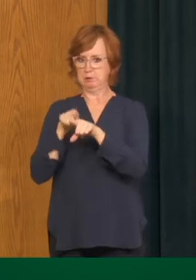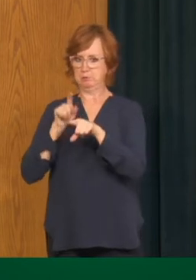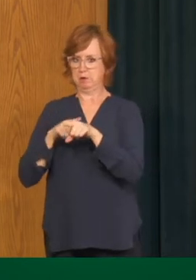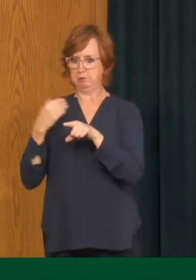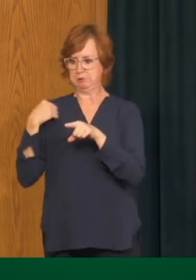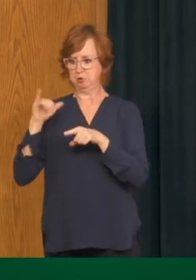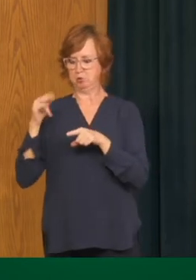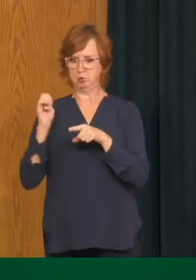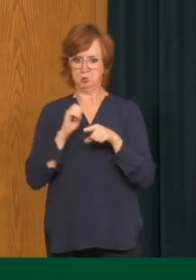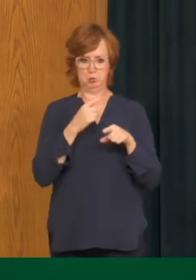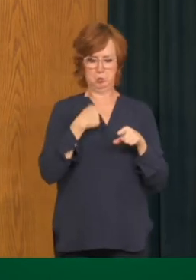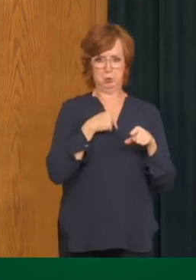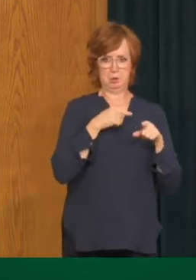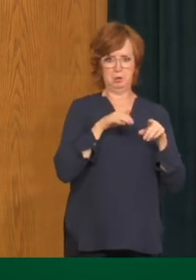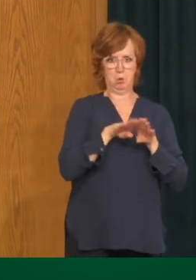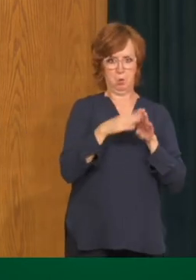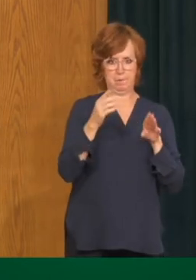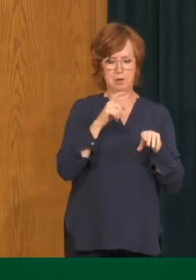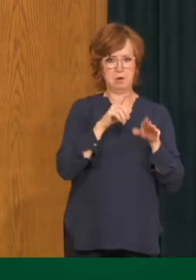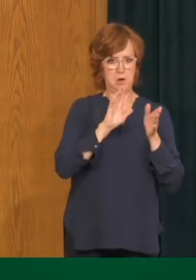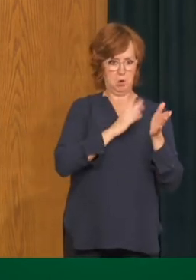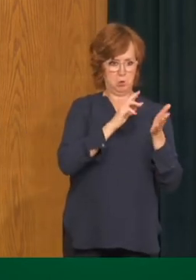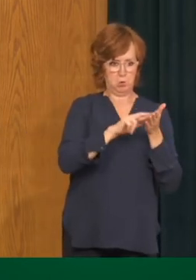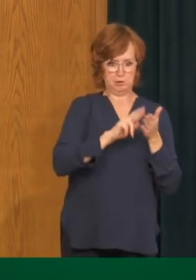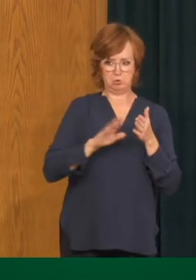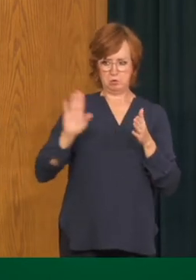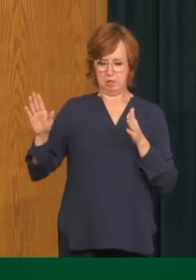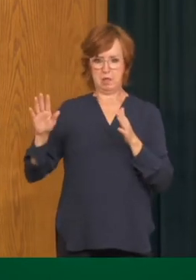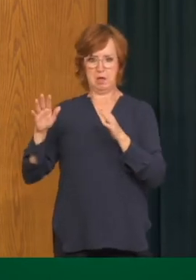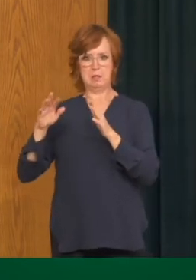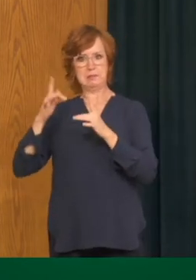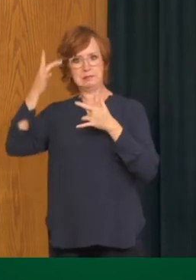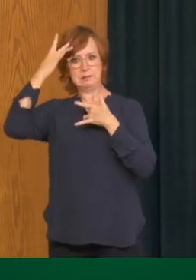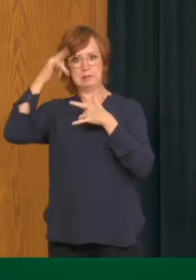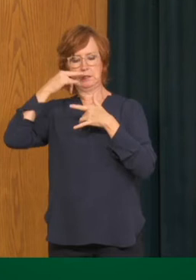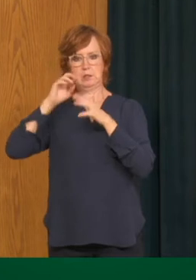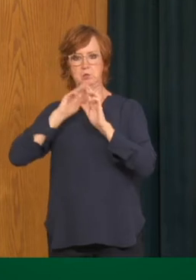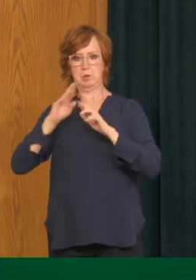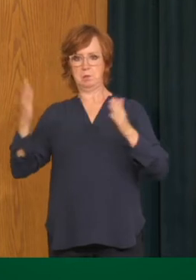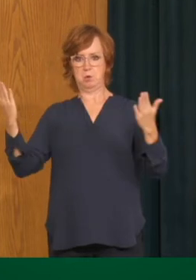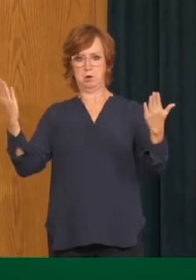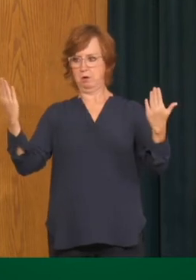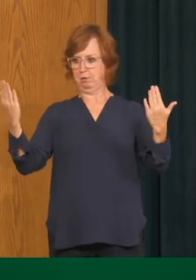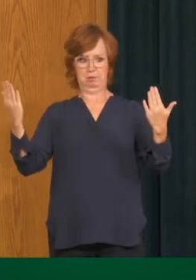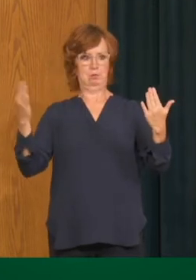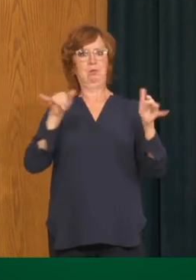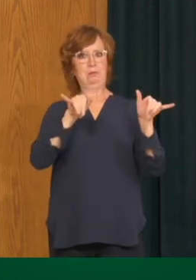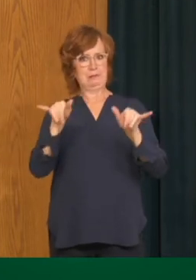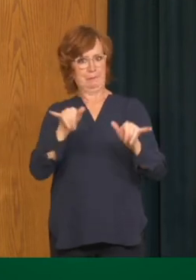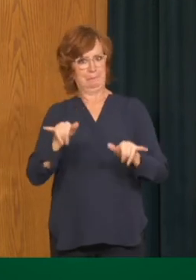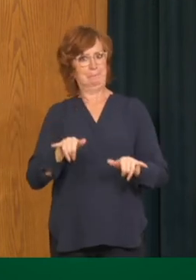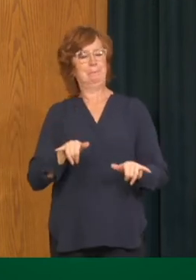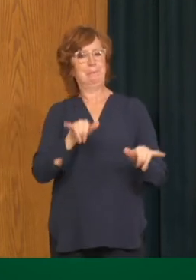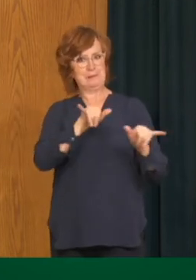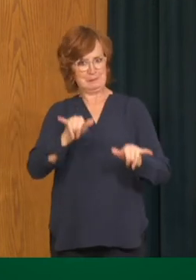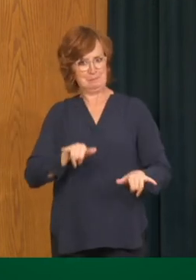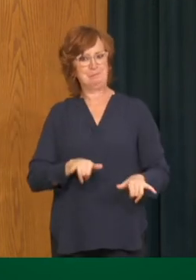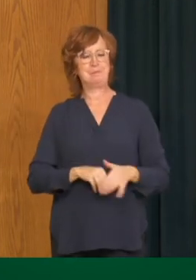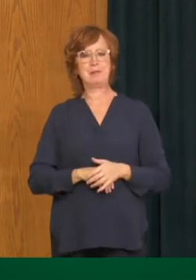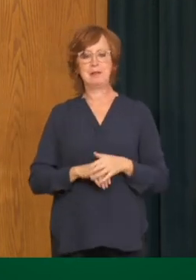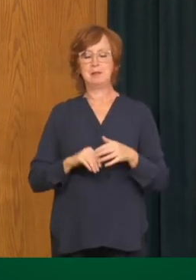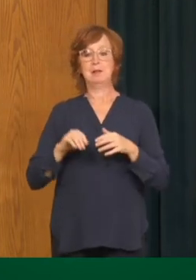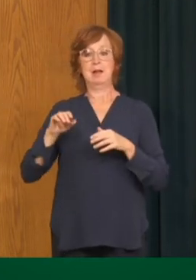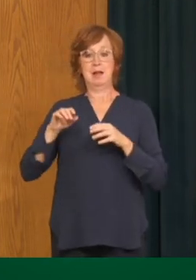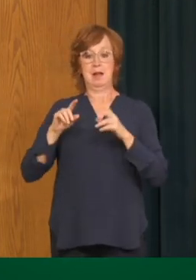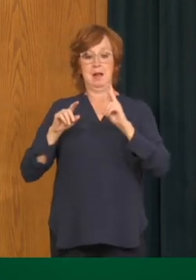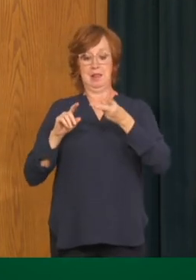on our own research. They were very well aligned. And then we also looked at the Sick Kids report from end of